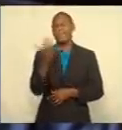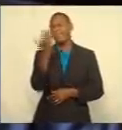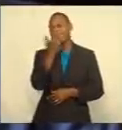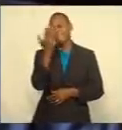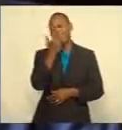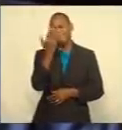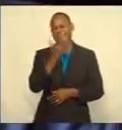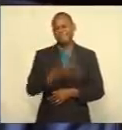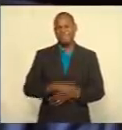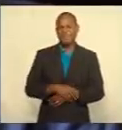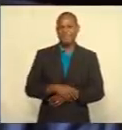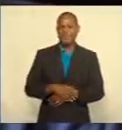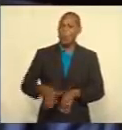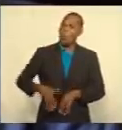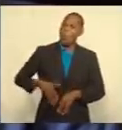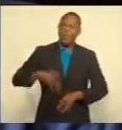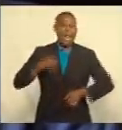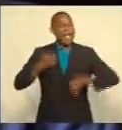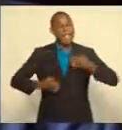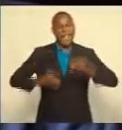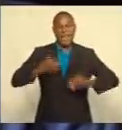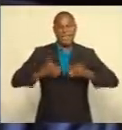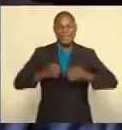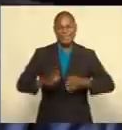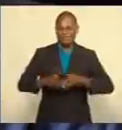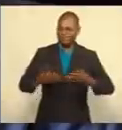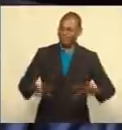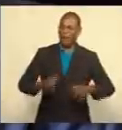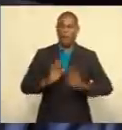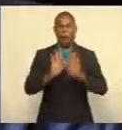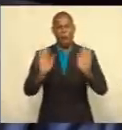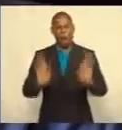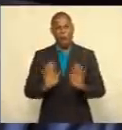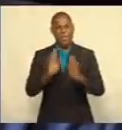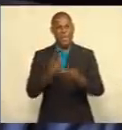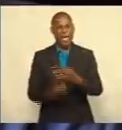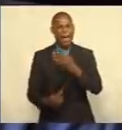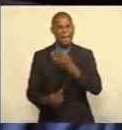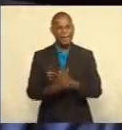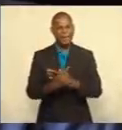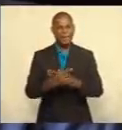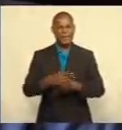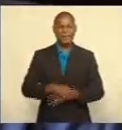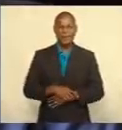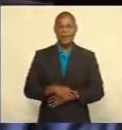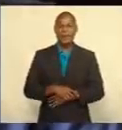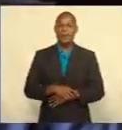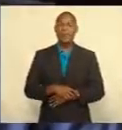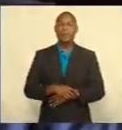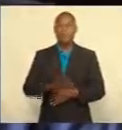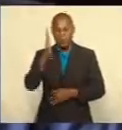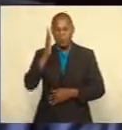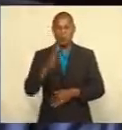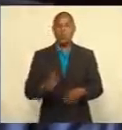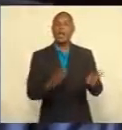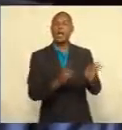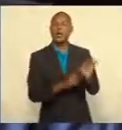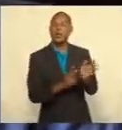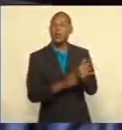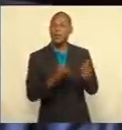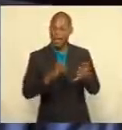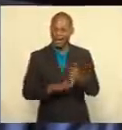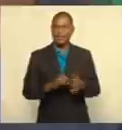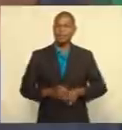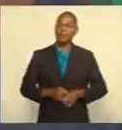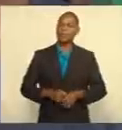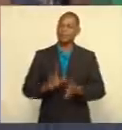I feel more excited about holidays. Just came back from KVS. I need to spend more time with my